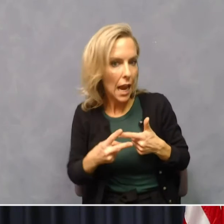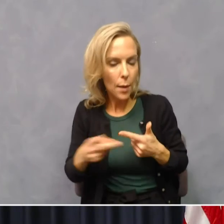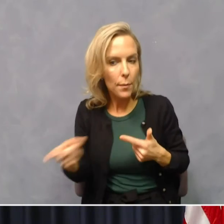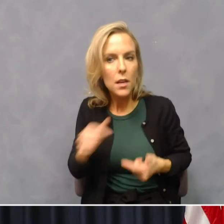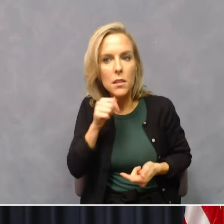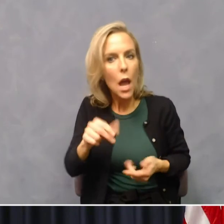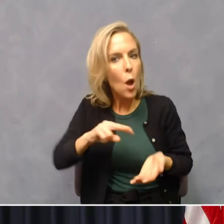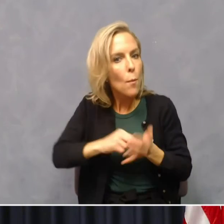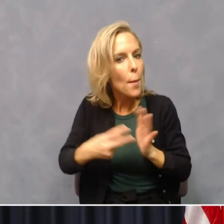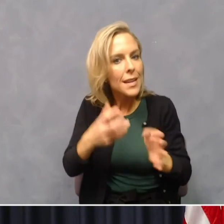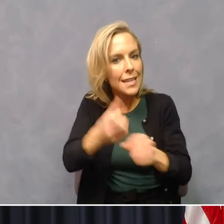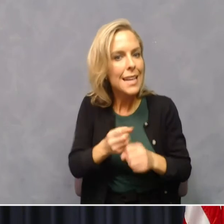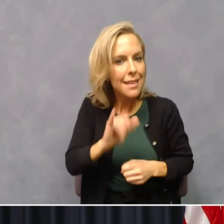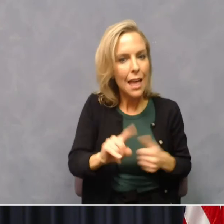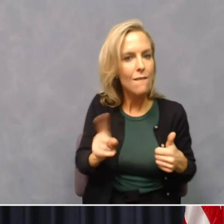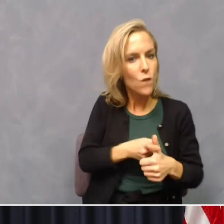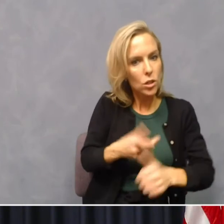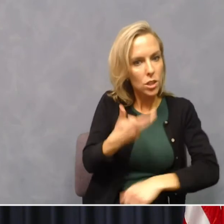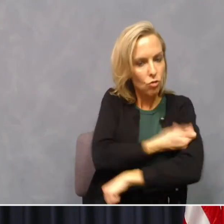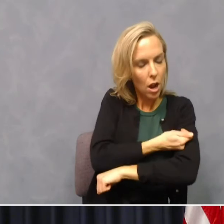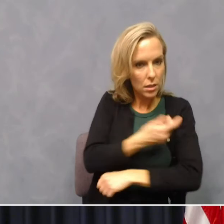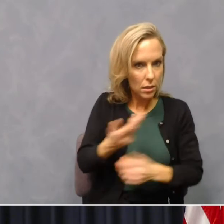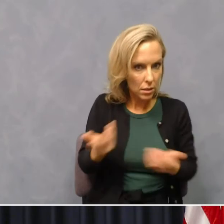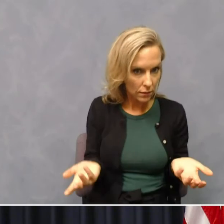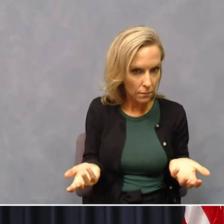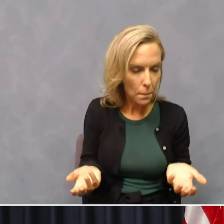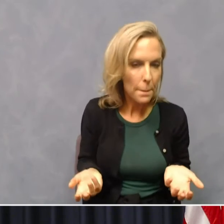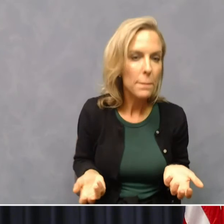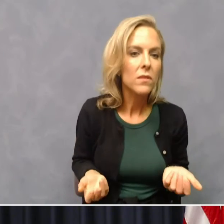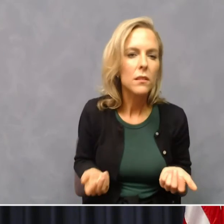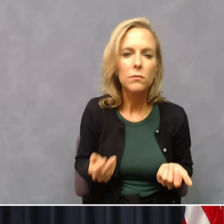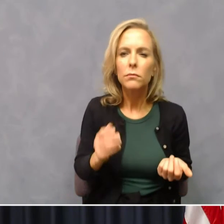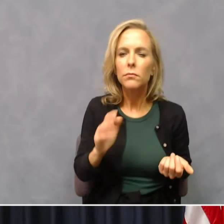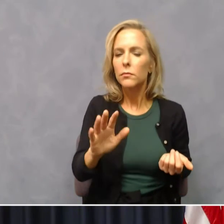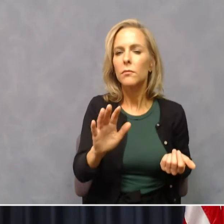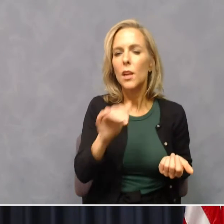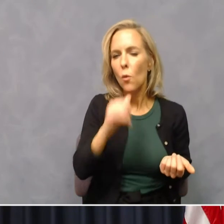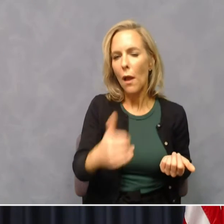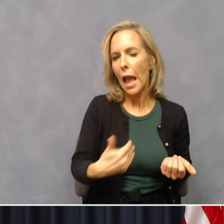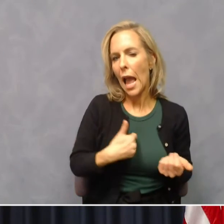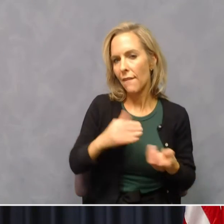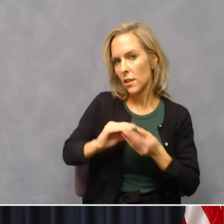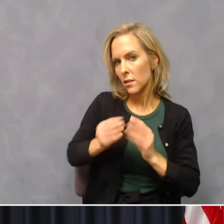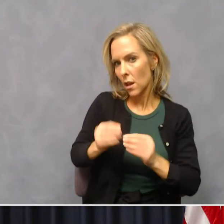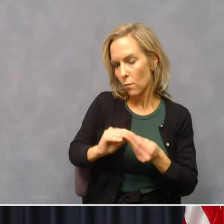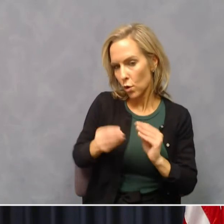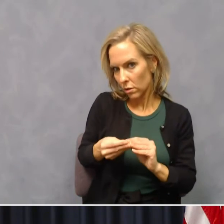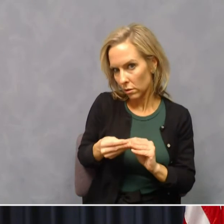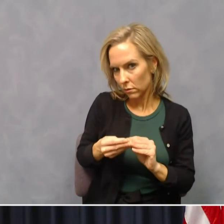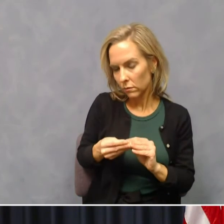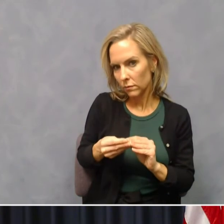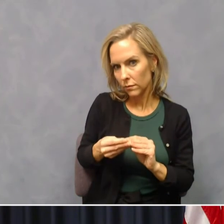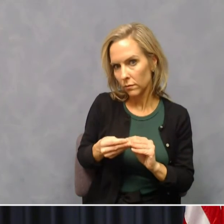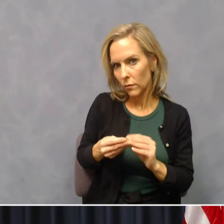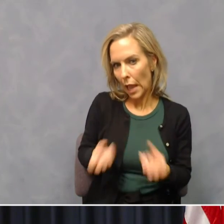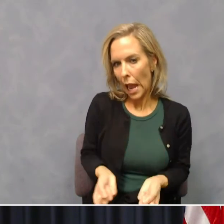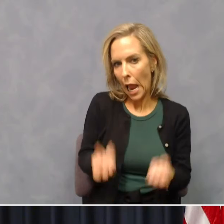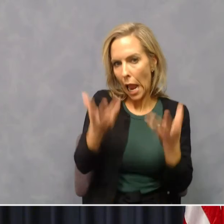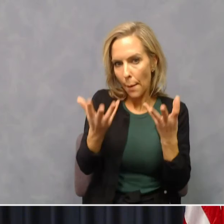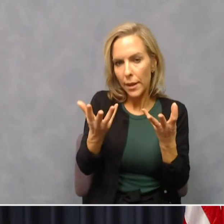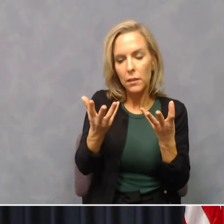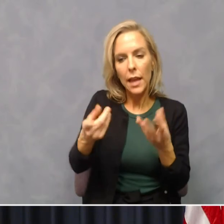that first dose? Right. I don't have a number on how many vaccines were